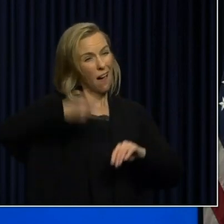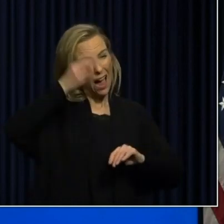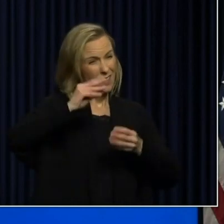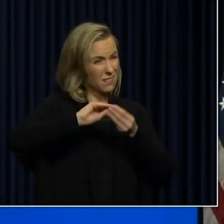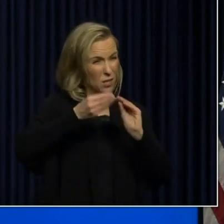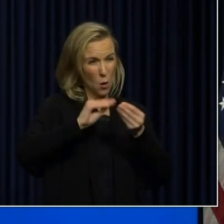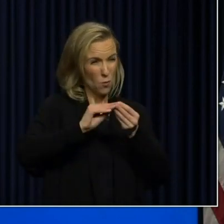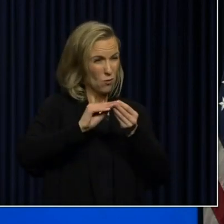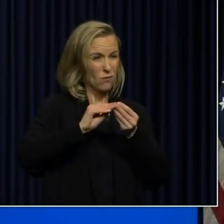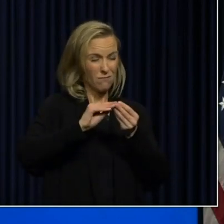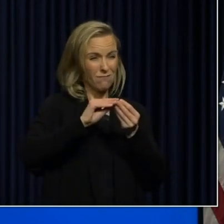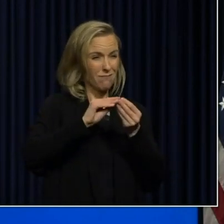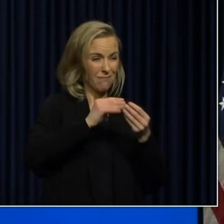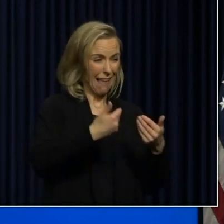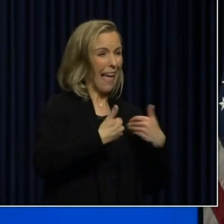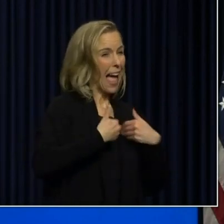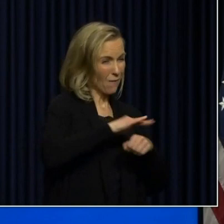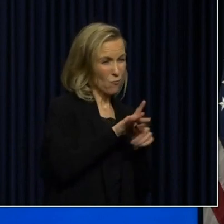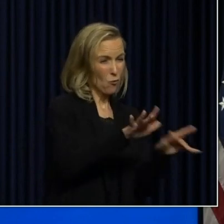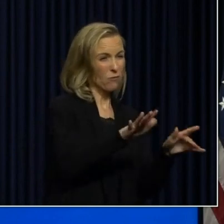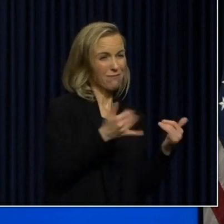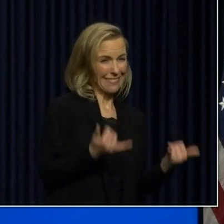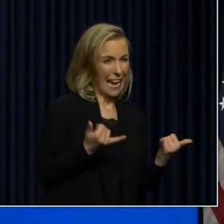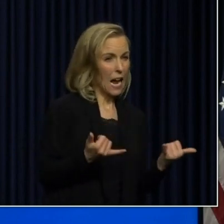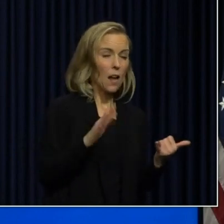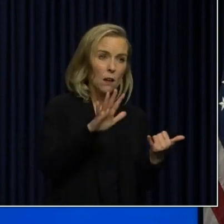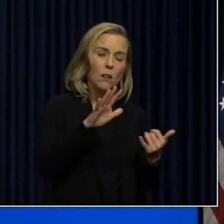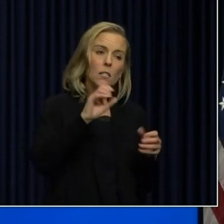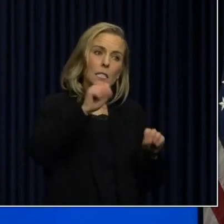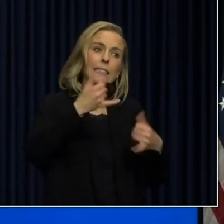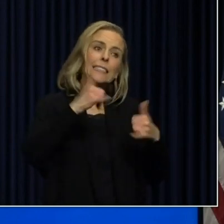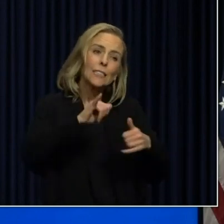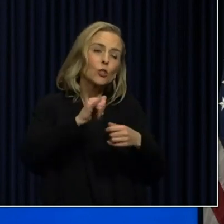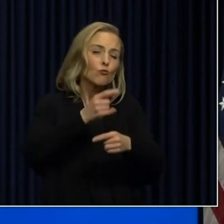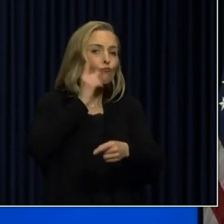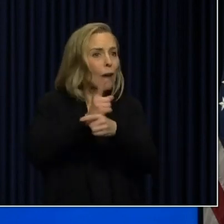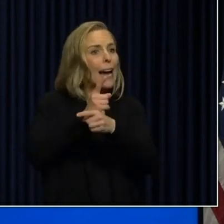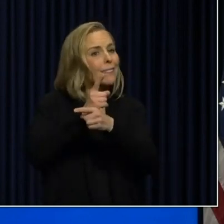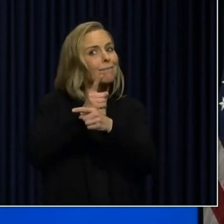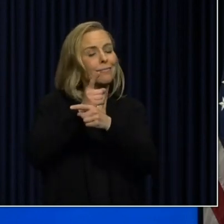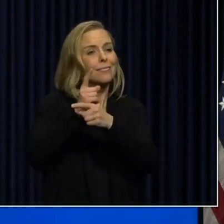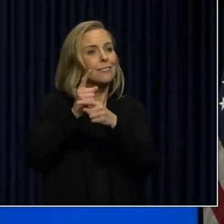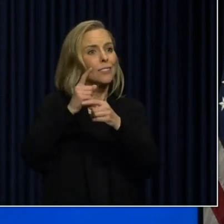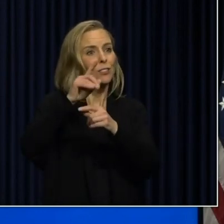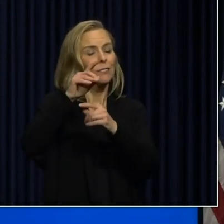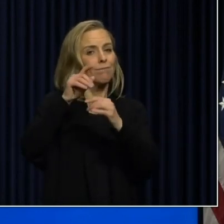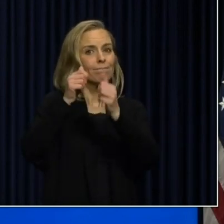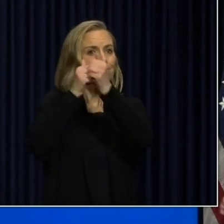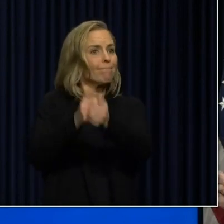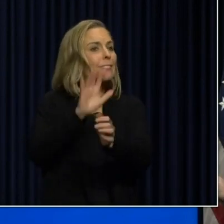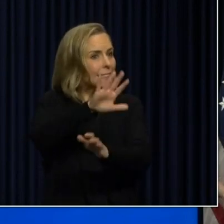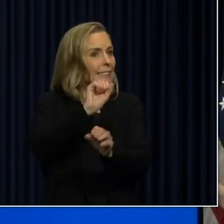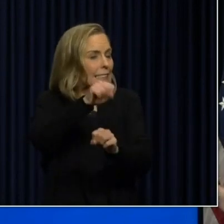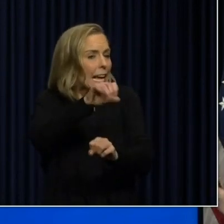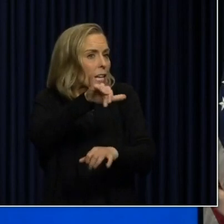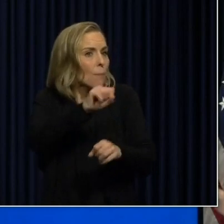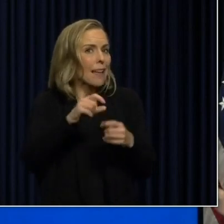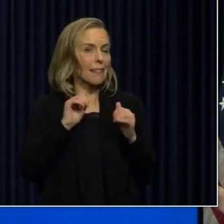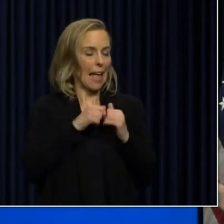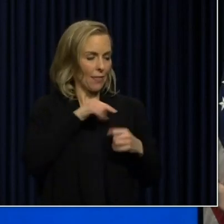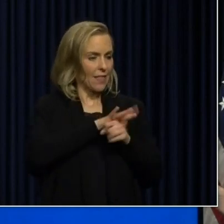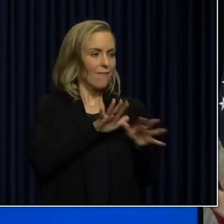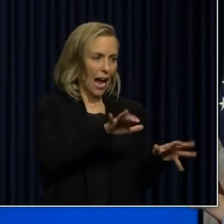cases today. That doesn't mean we are not on the right track. We are. This is just how this virus works. So let's remember, as we are